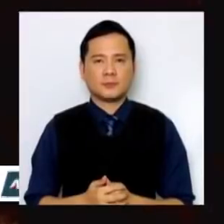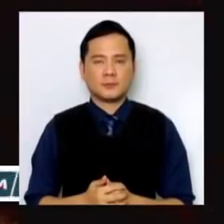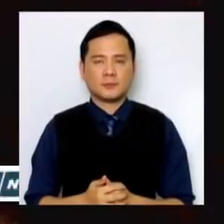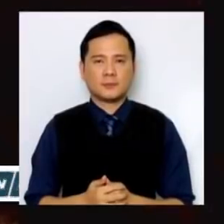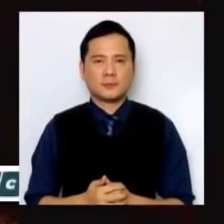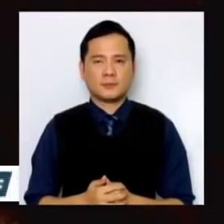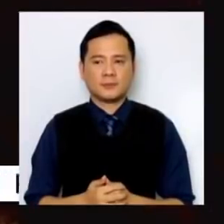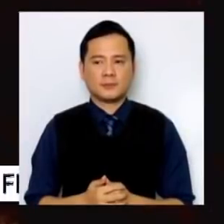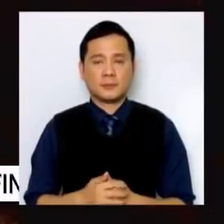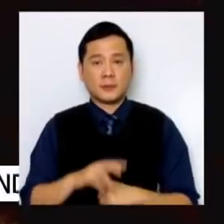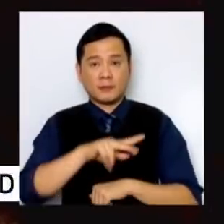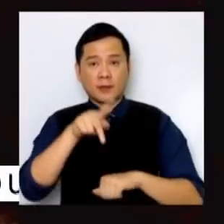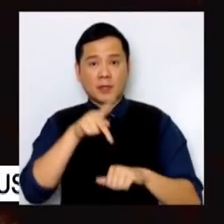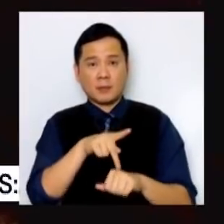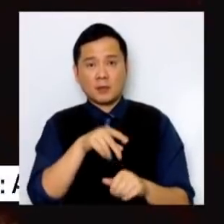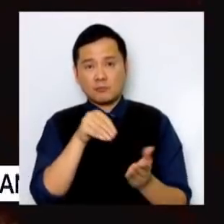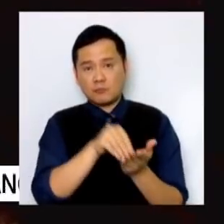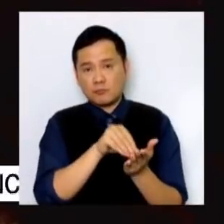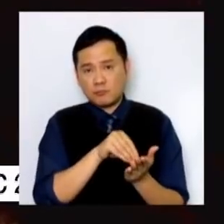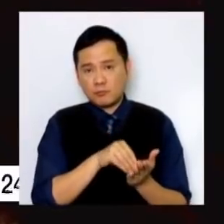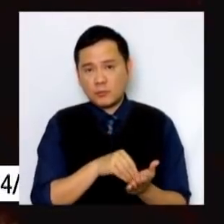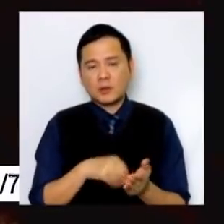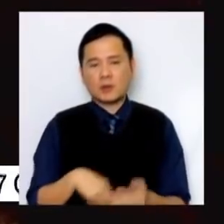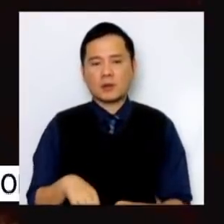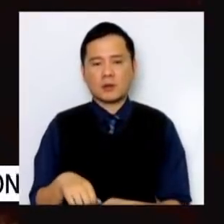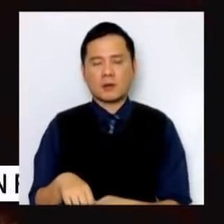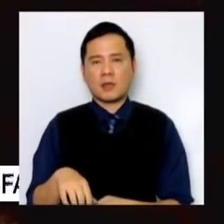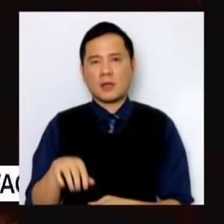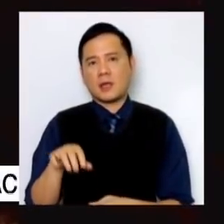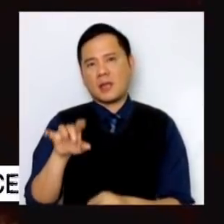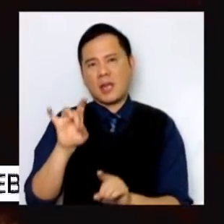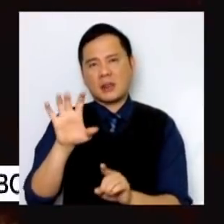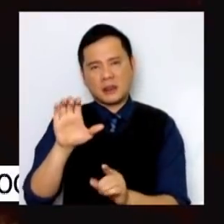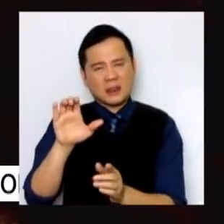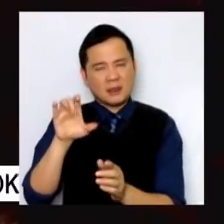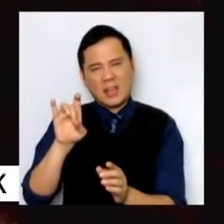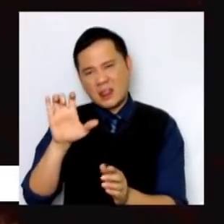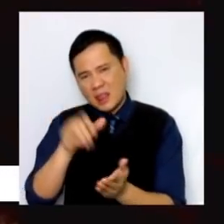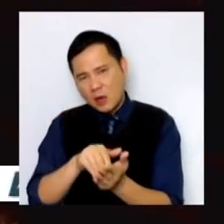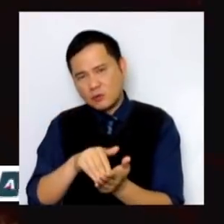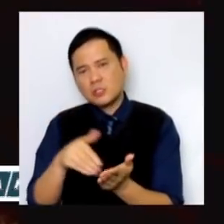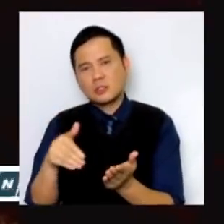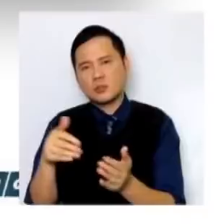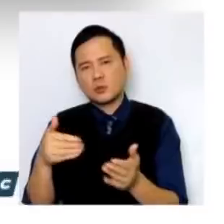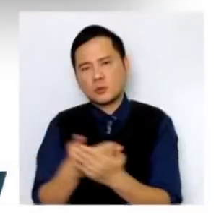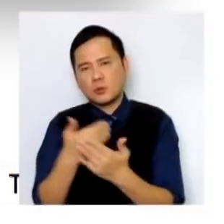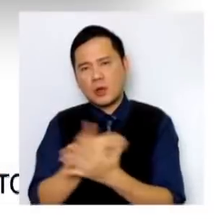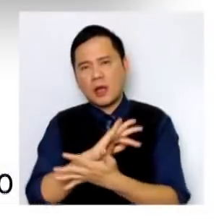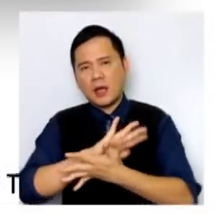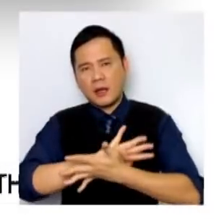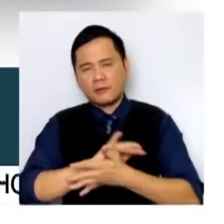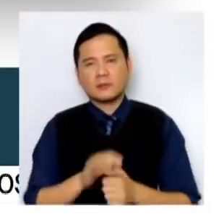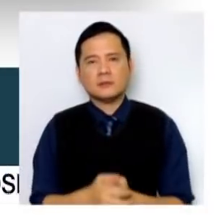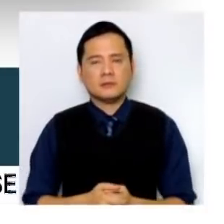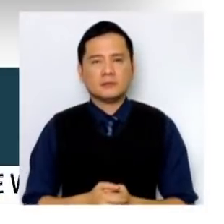The Philippines logged 8,361 new COVID-19 infections Sunday. The positivity rate came in